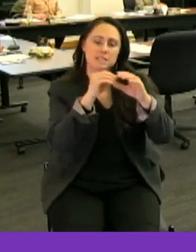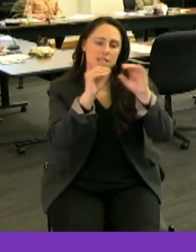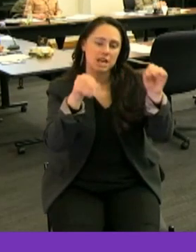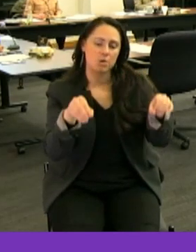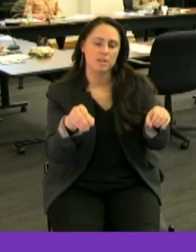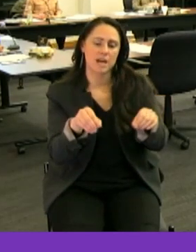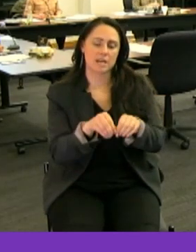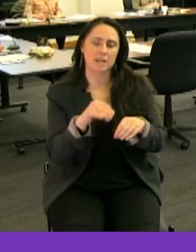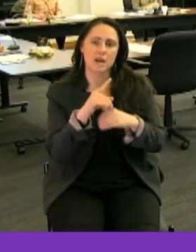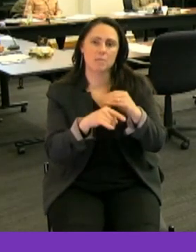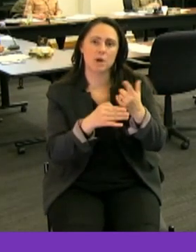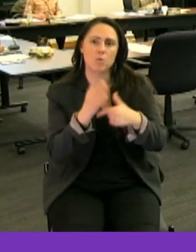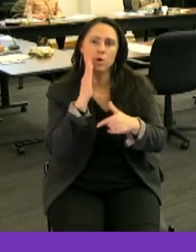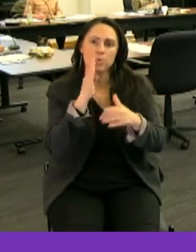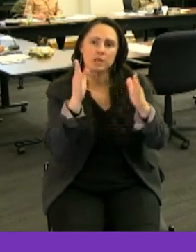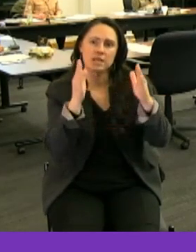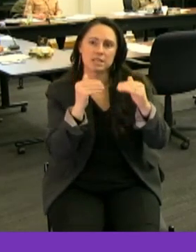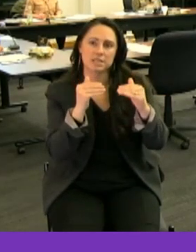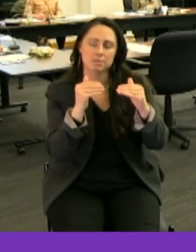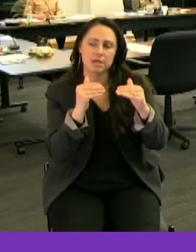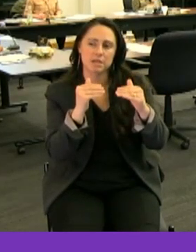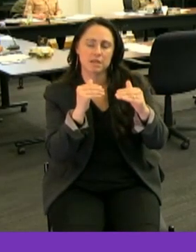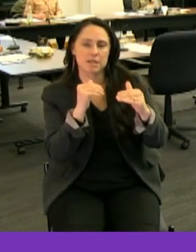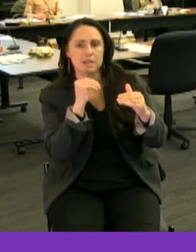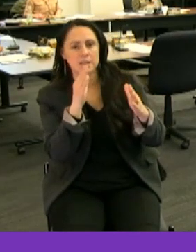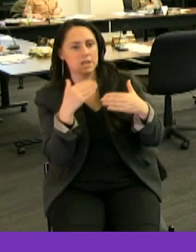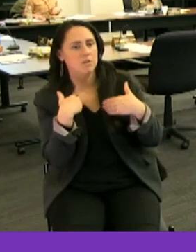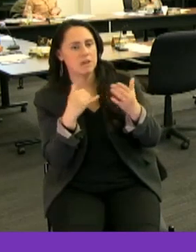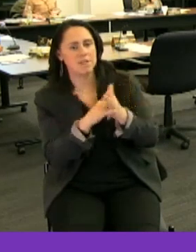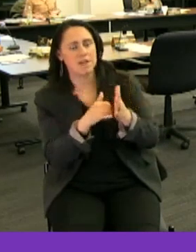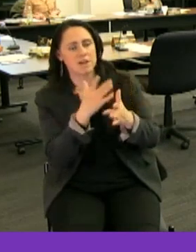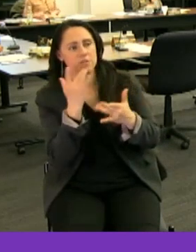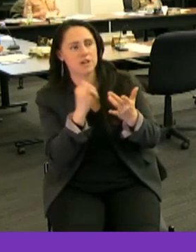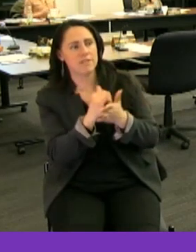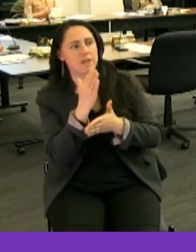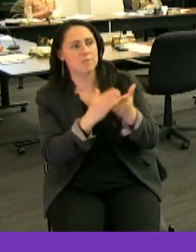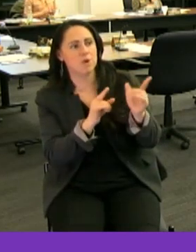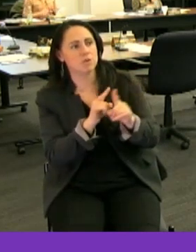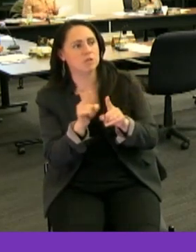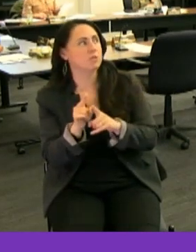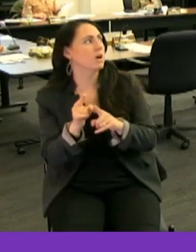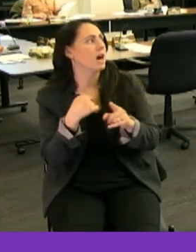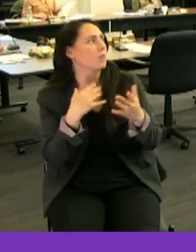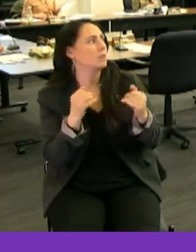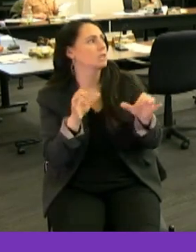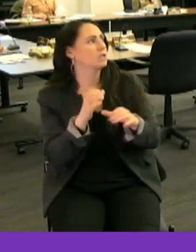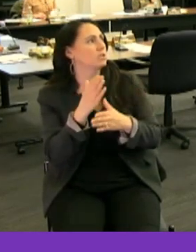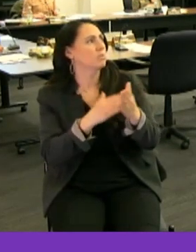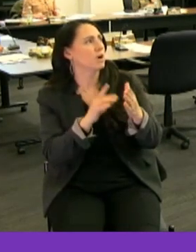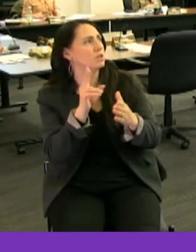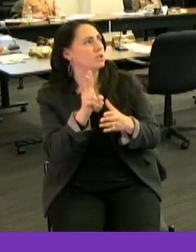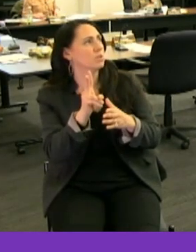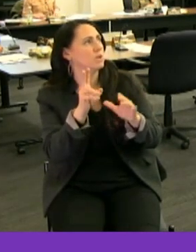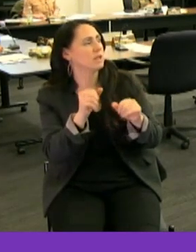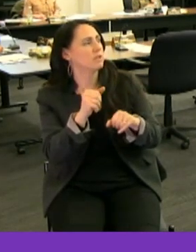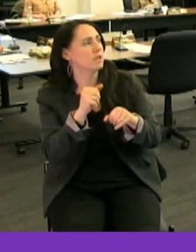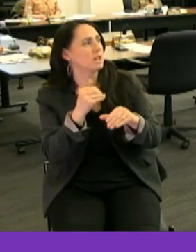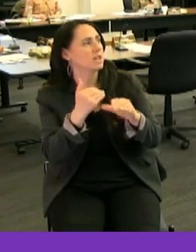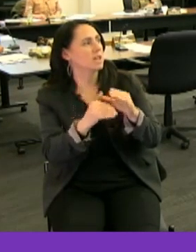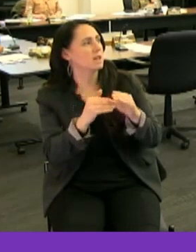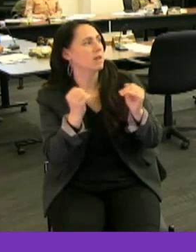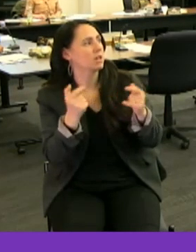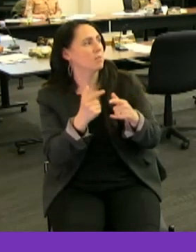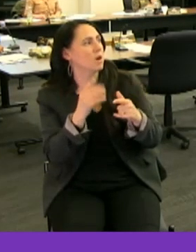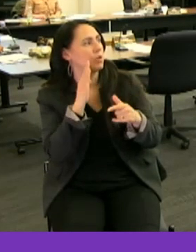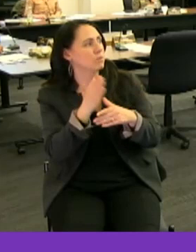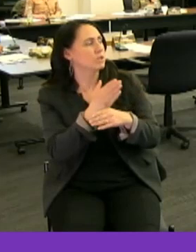outline of what we would anticipate. They don't have that. I forgot that part too. I didn't know there was a part 2, so you have them all. We'll share that